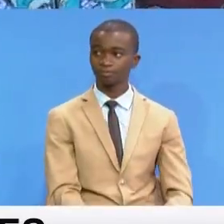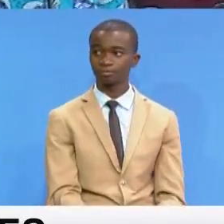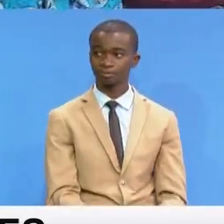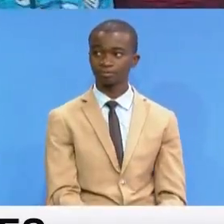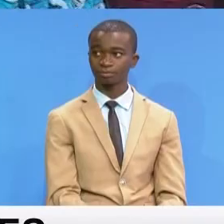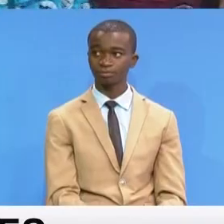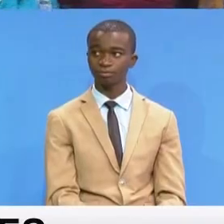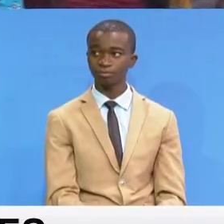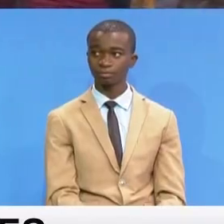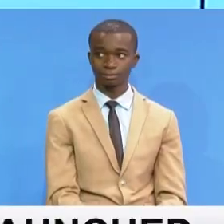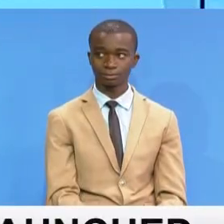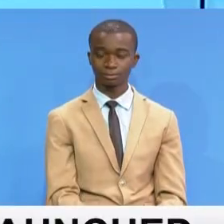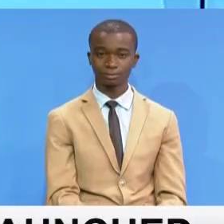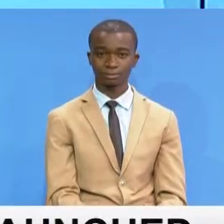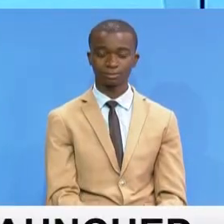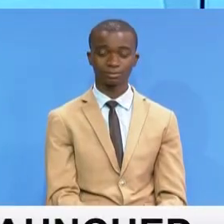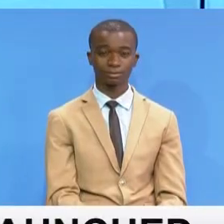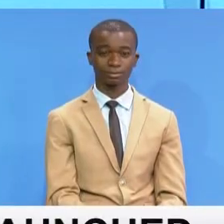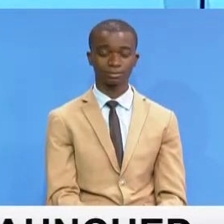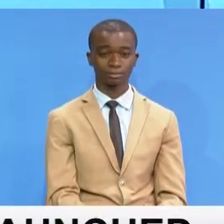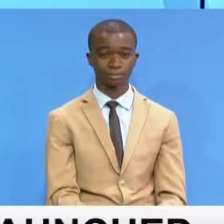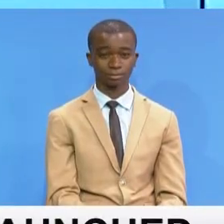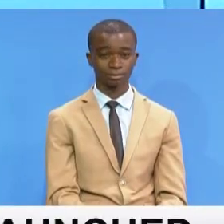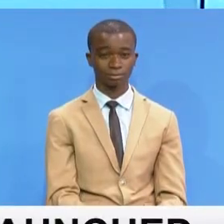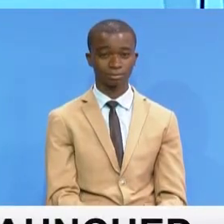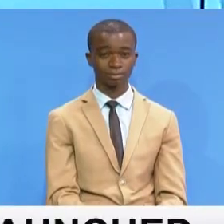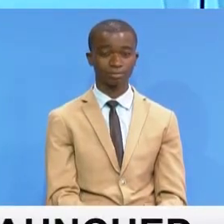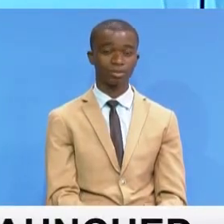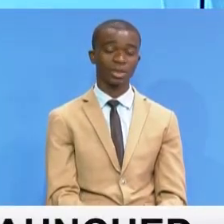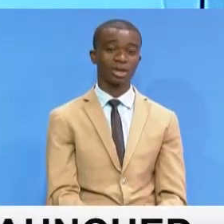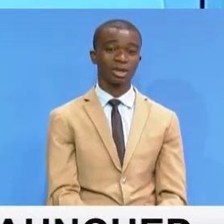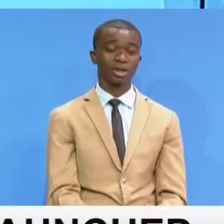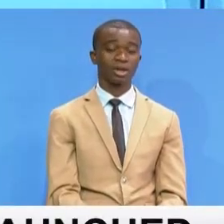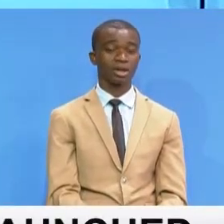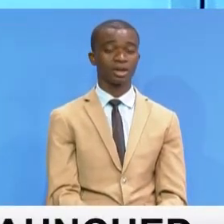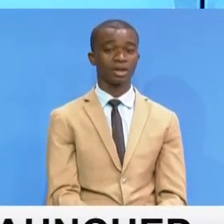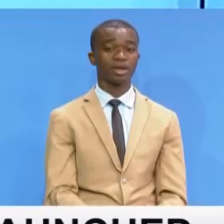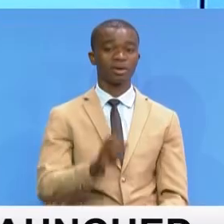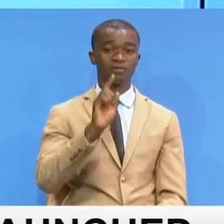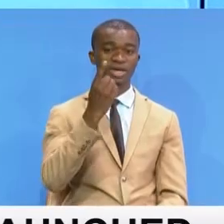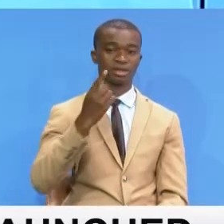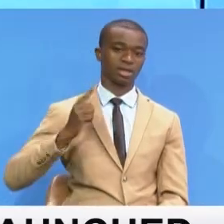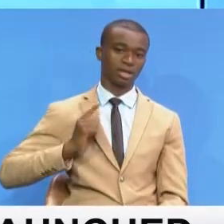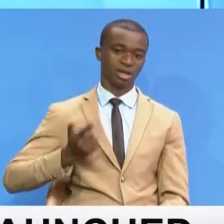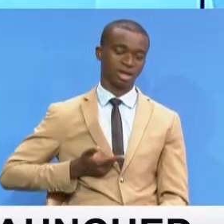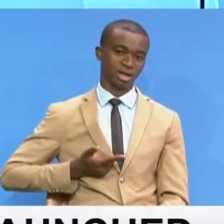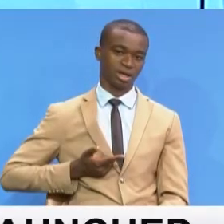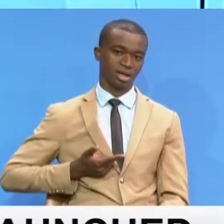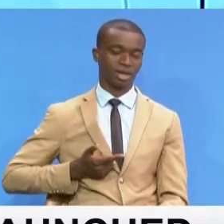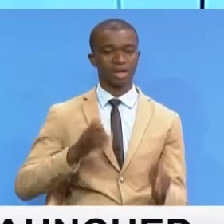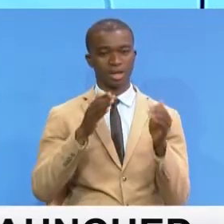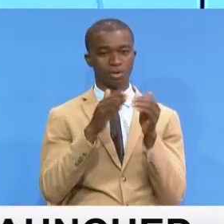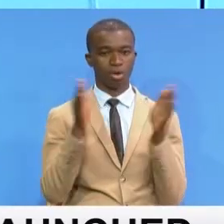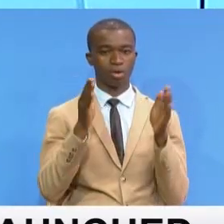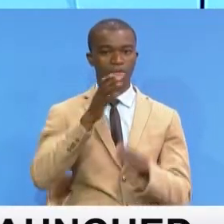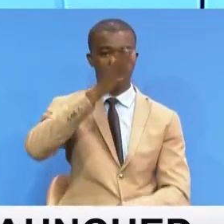in Katete District. In a related development, First Lady Mutinta Hijilema has launched a